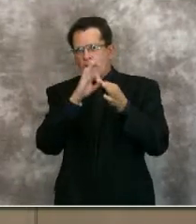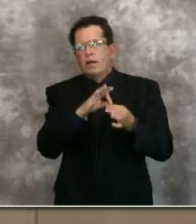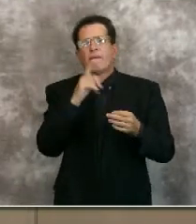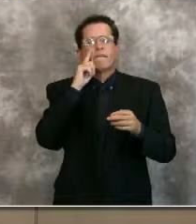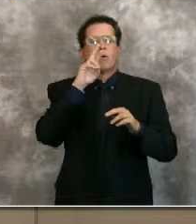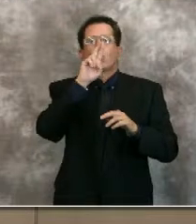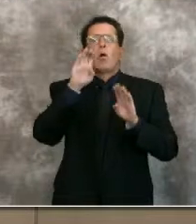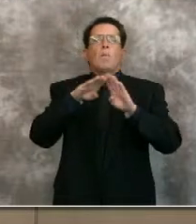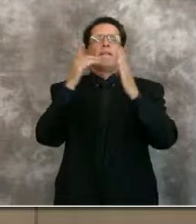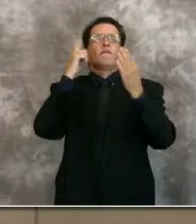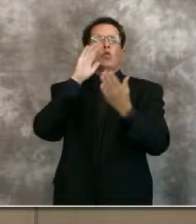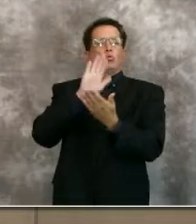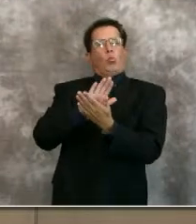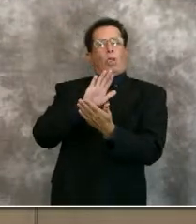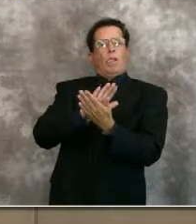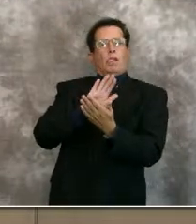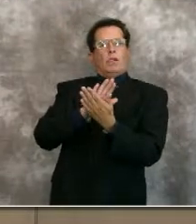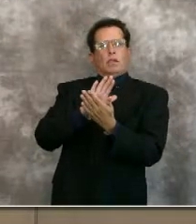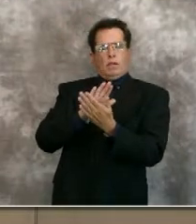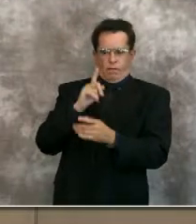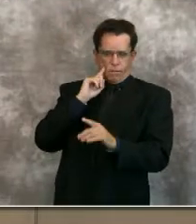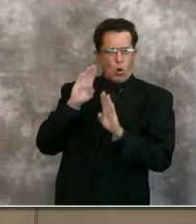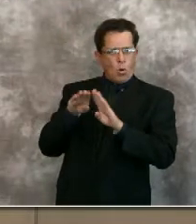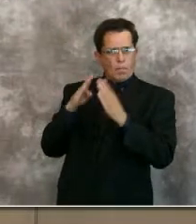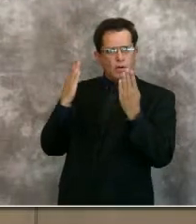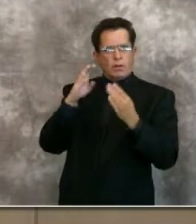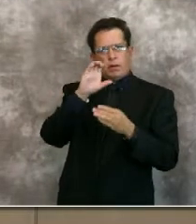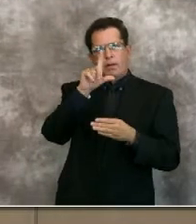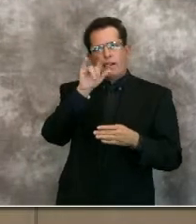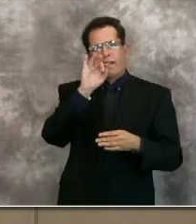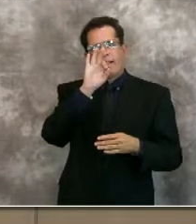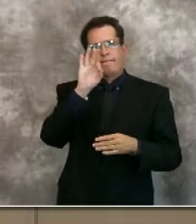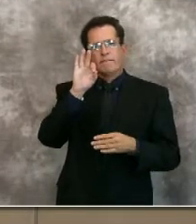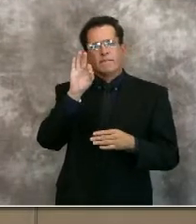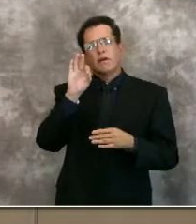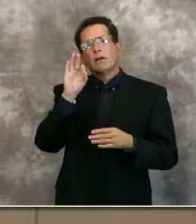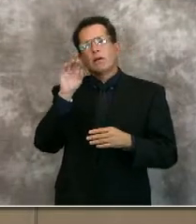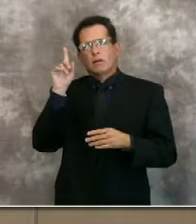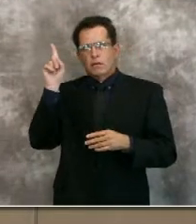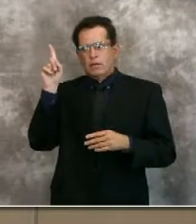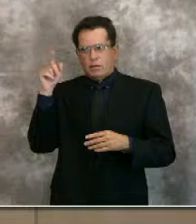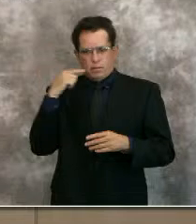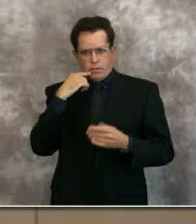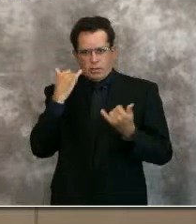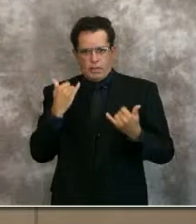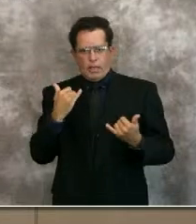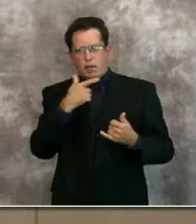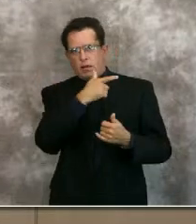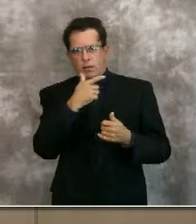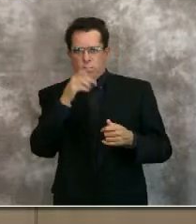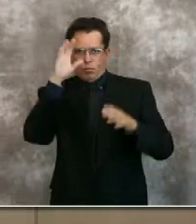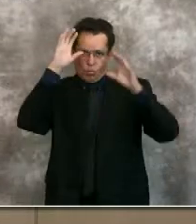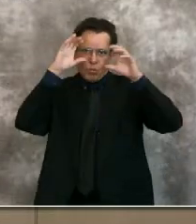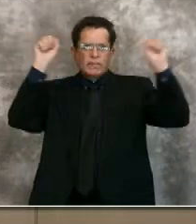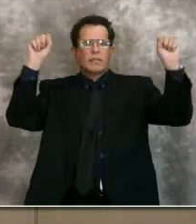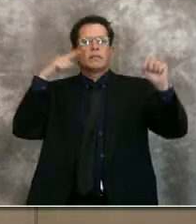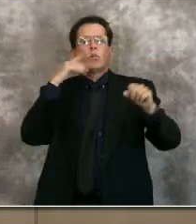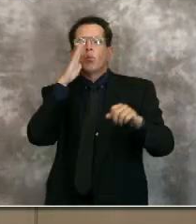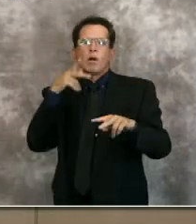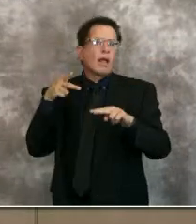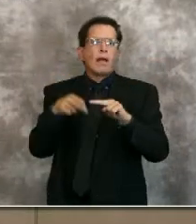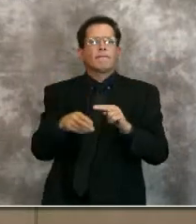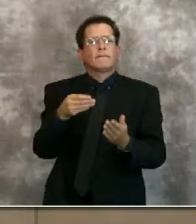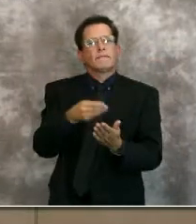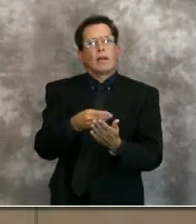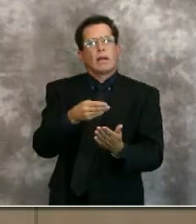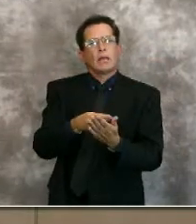of schools, and this first question is from Cliff Albert with Kogo. With the threat by the president in a tweet today to cut off funding if